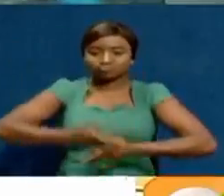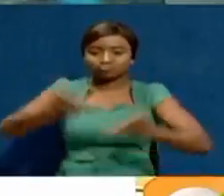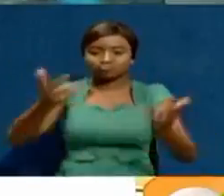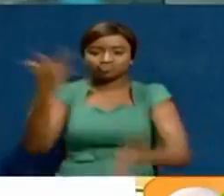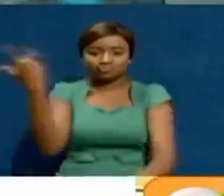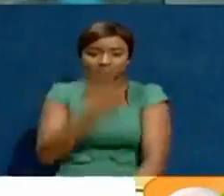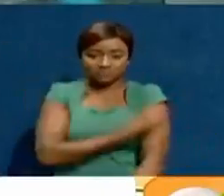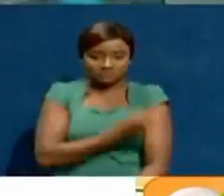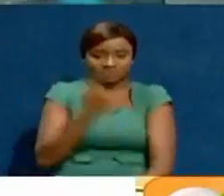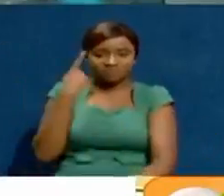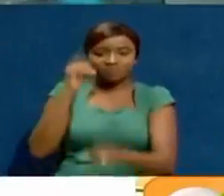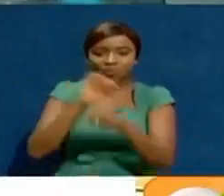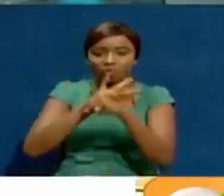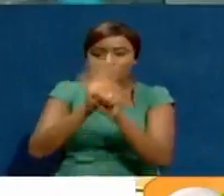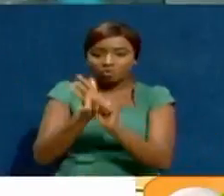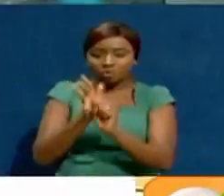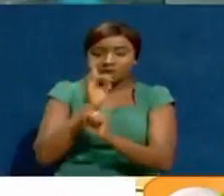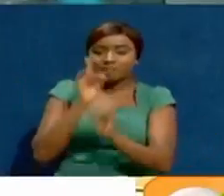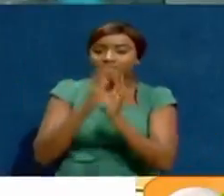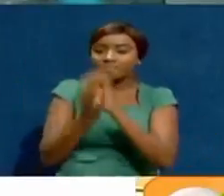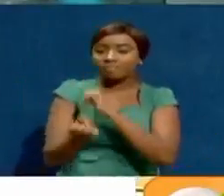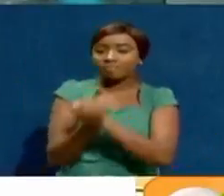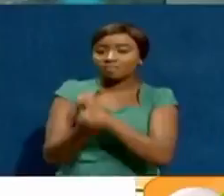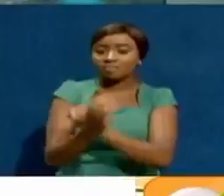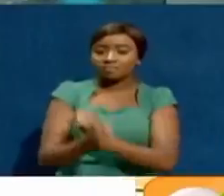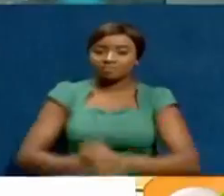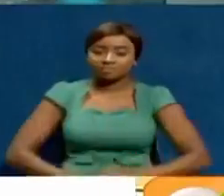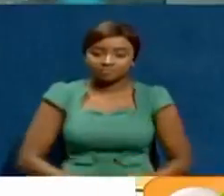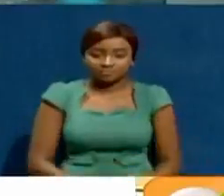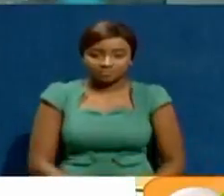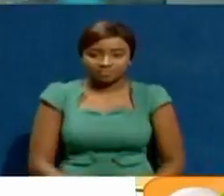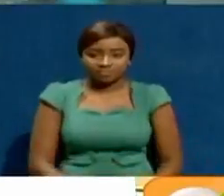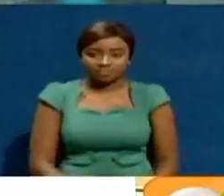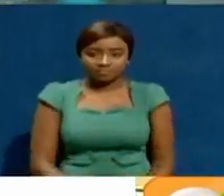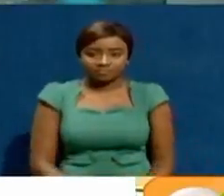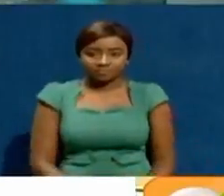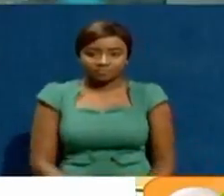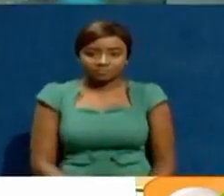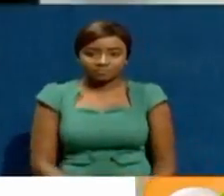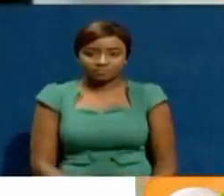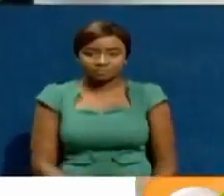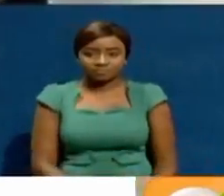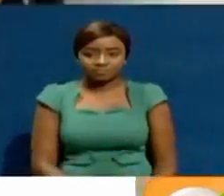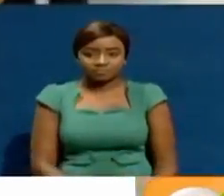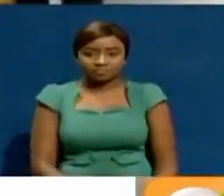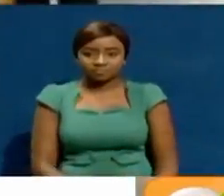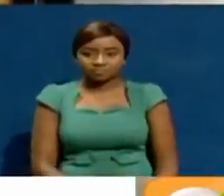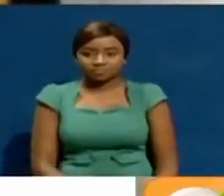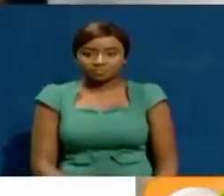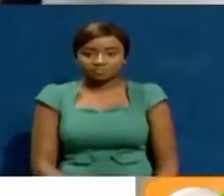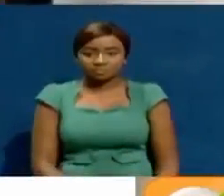COVID-19 vaccines. Our very own Sam Gituku was there.